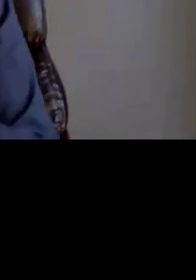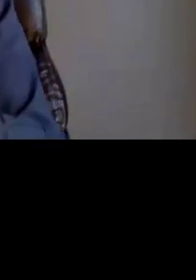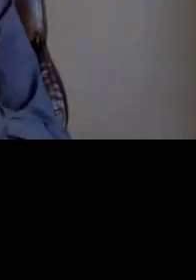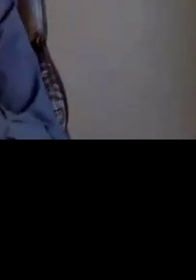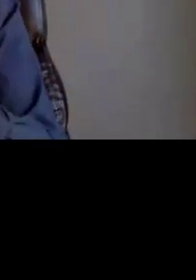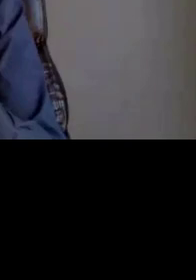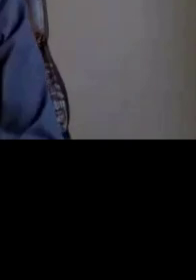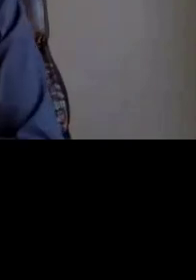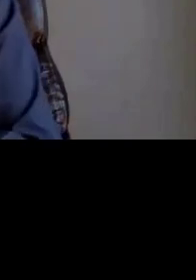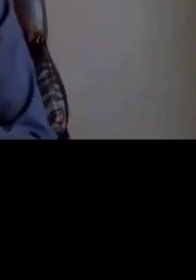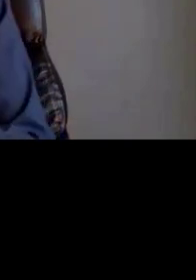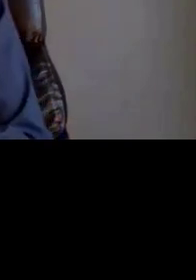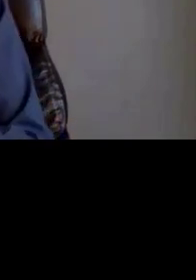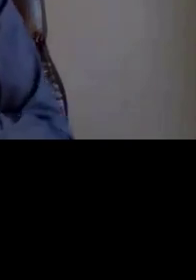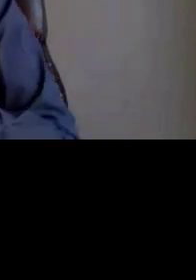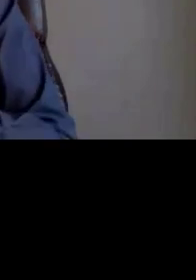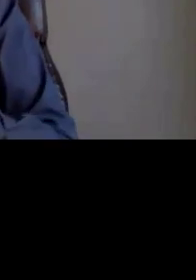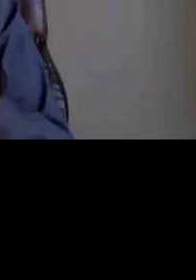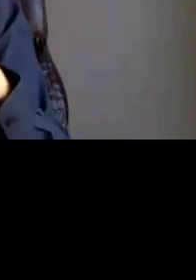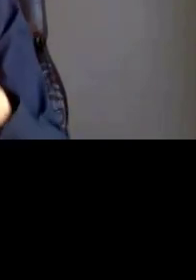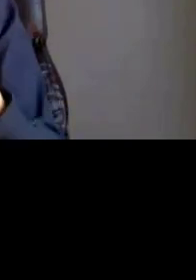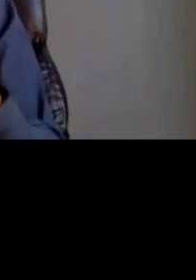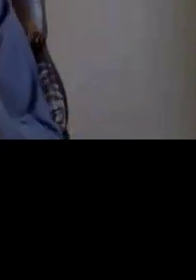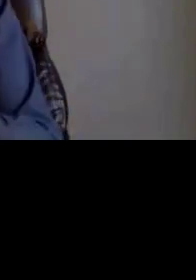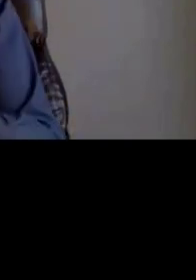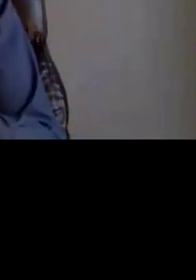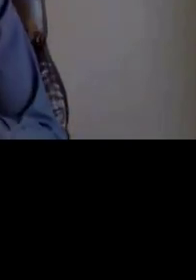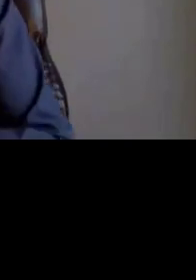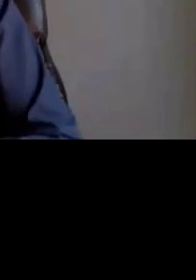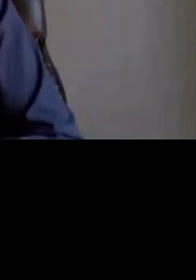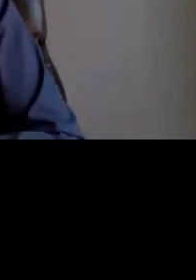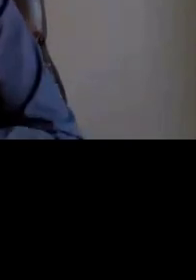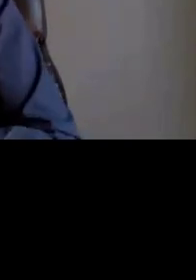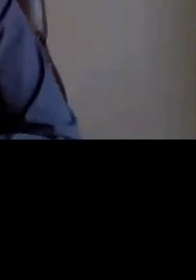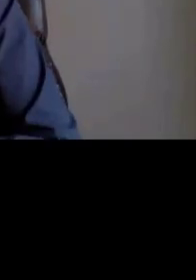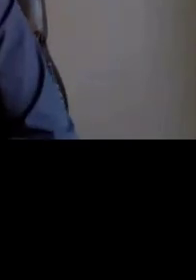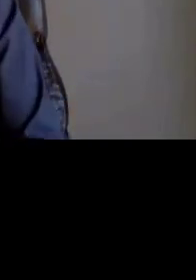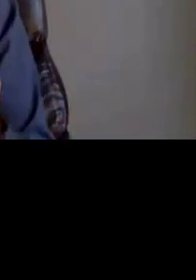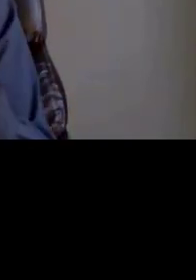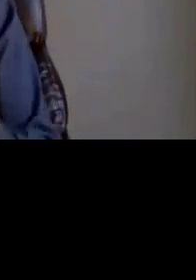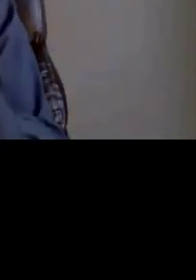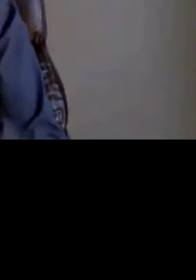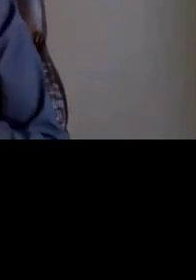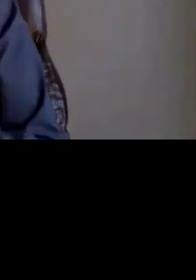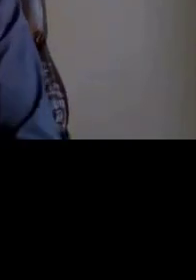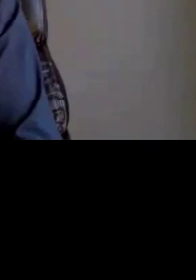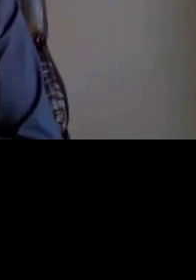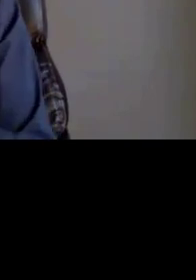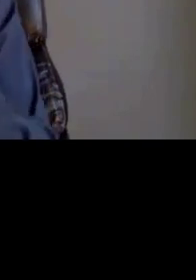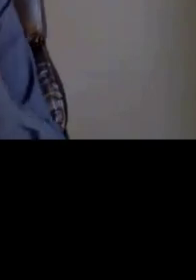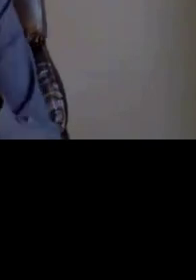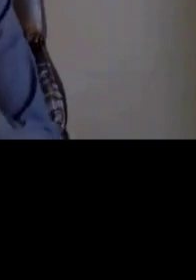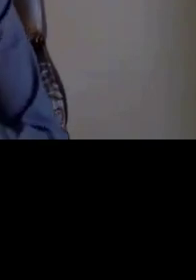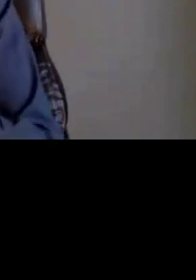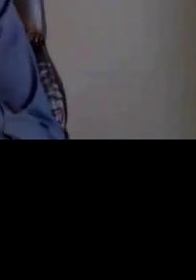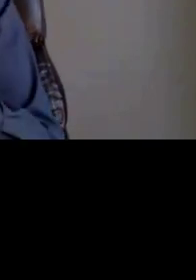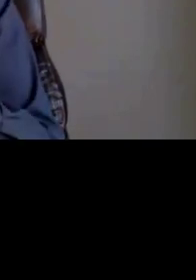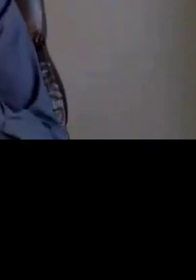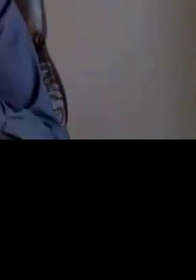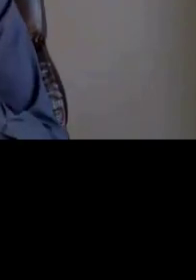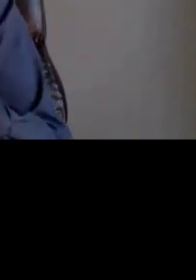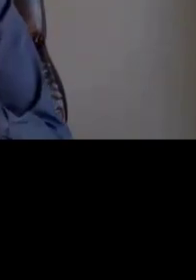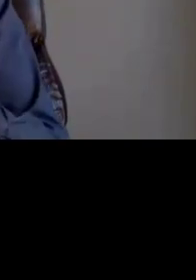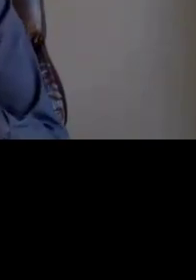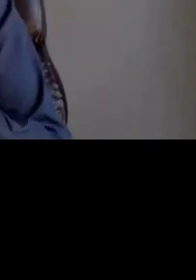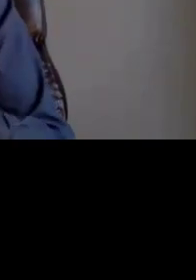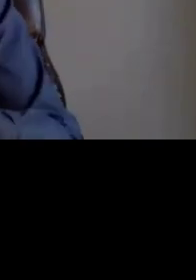the funding opportunities that individuals are eligible for to help them to be able to continue their research careers when they've